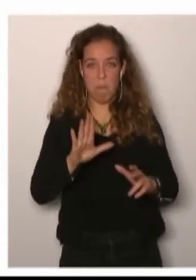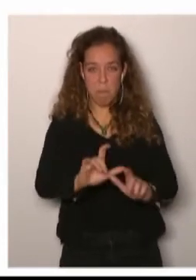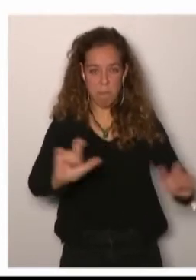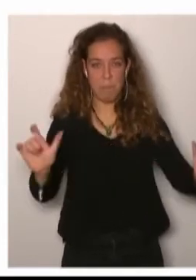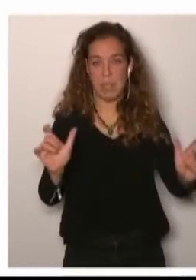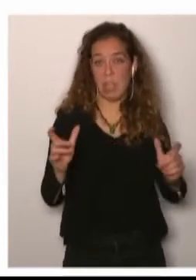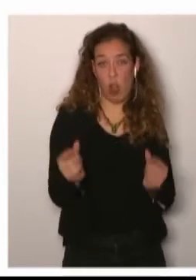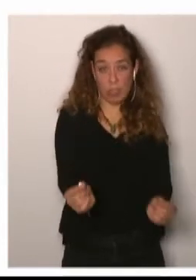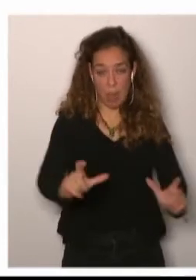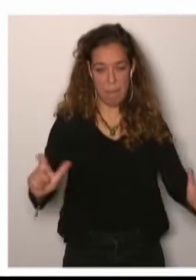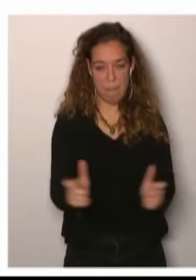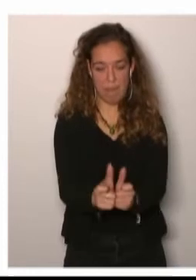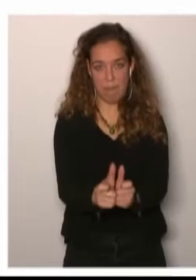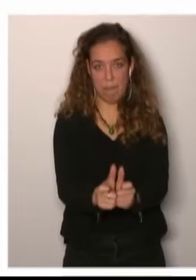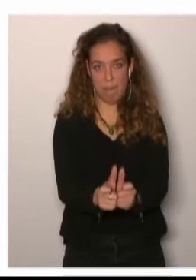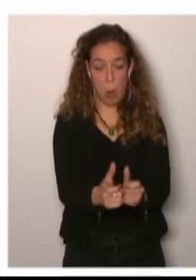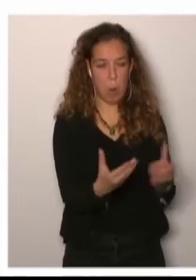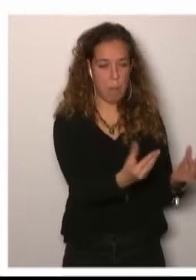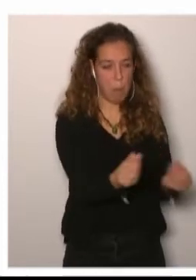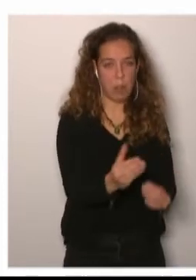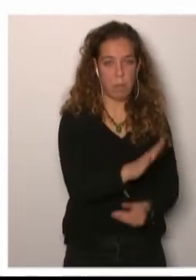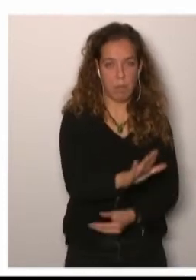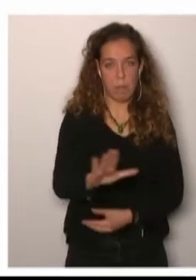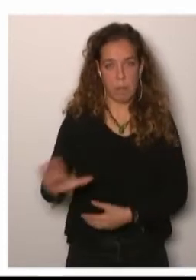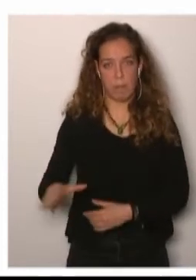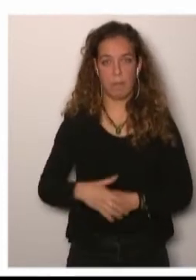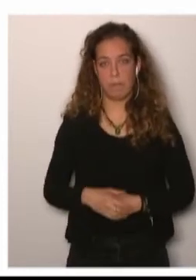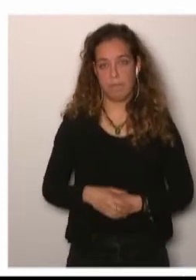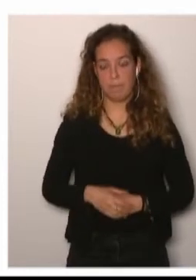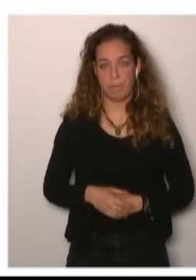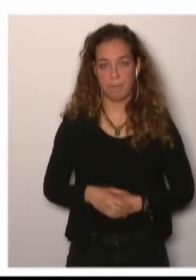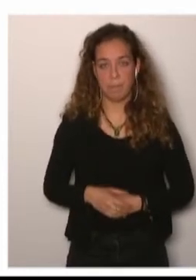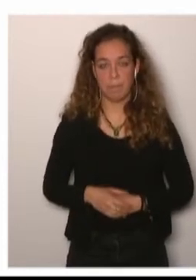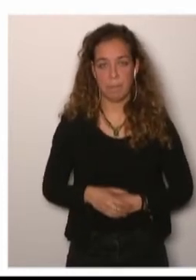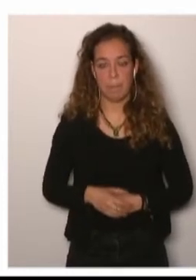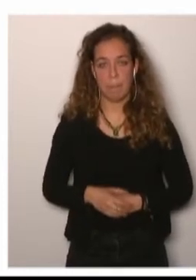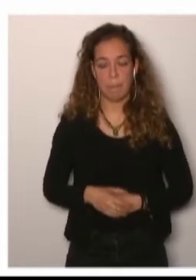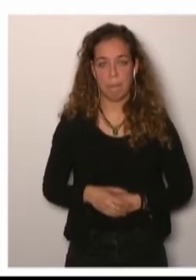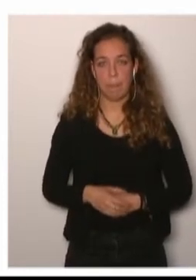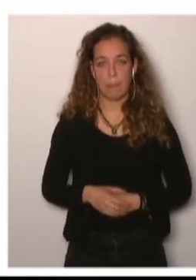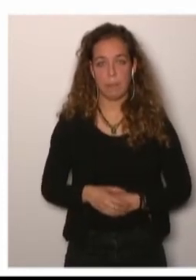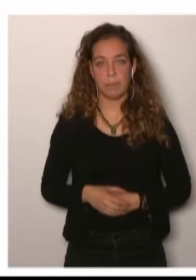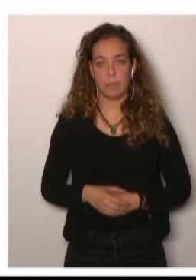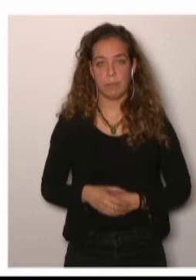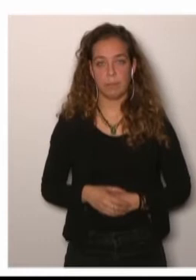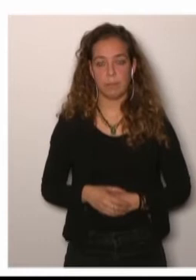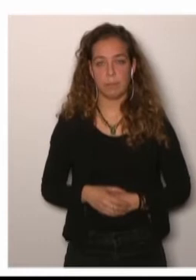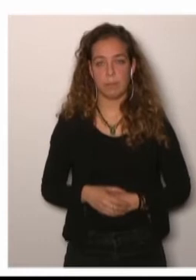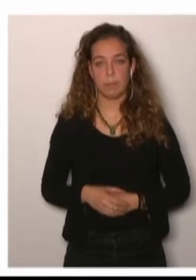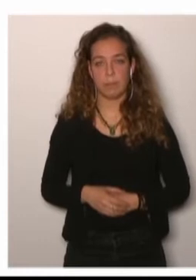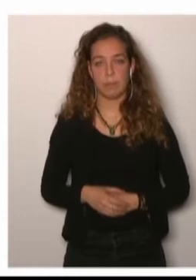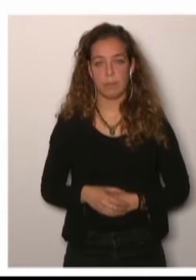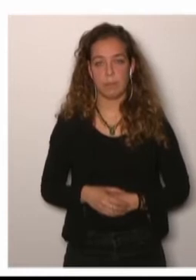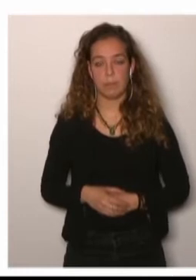oncology. And lastly, I think none of what I reflected on under the three pillars can be really achieved without all